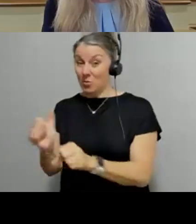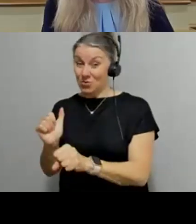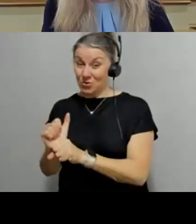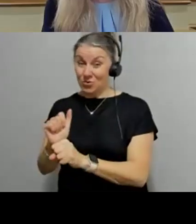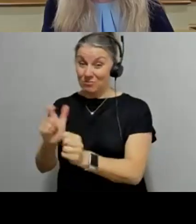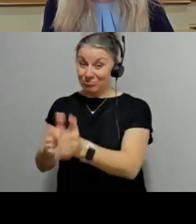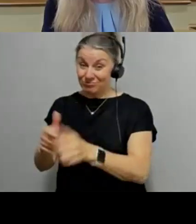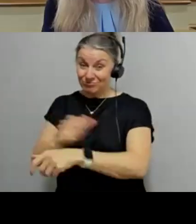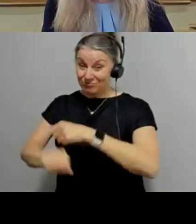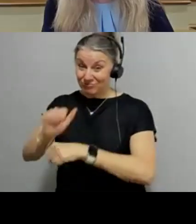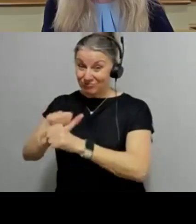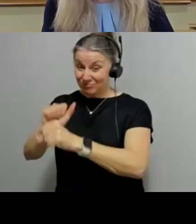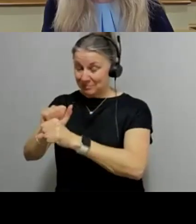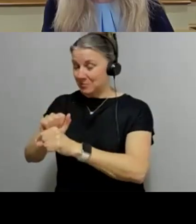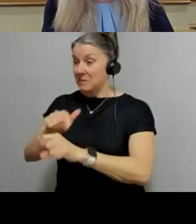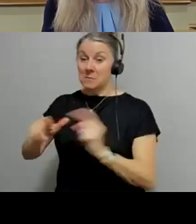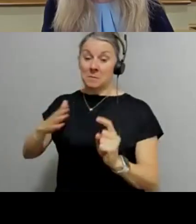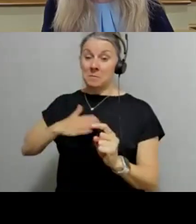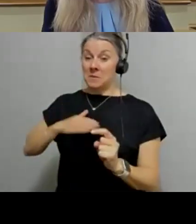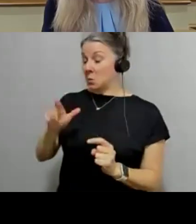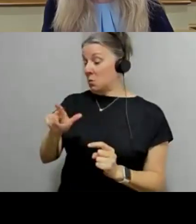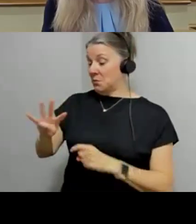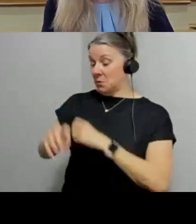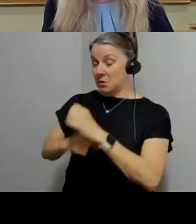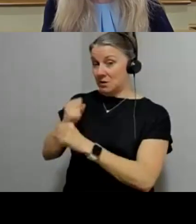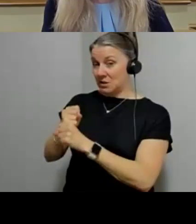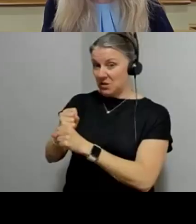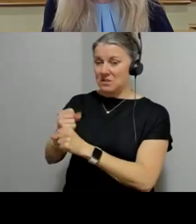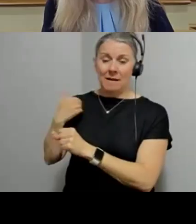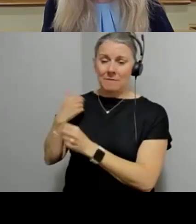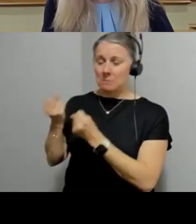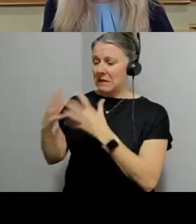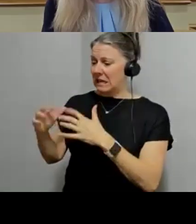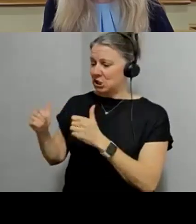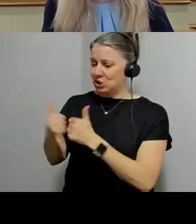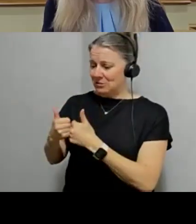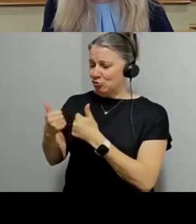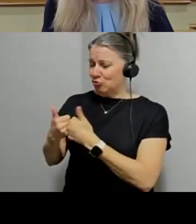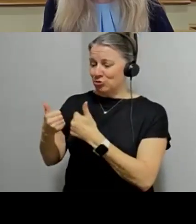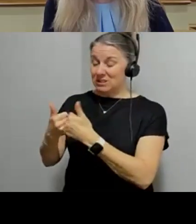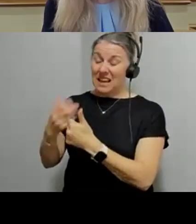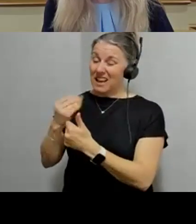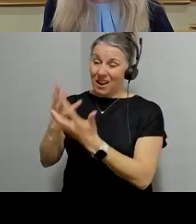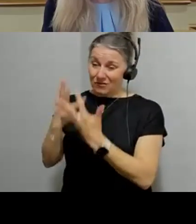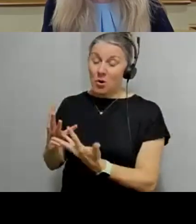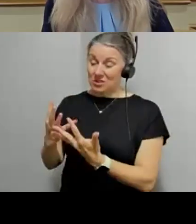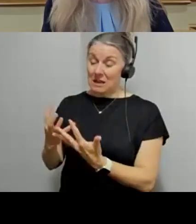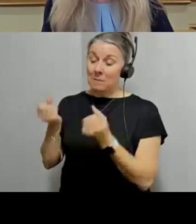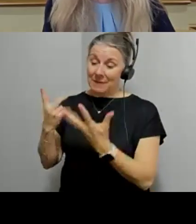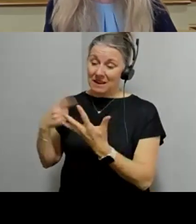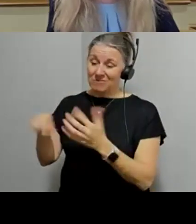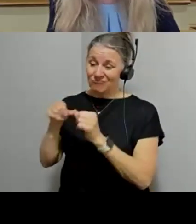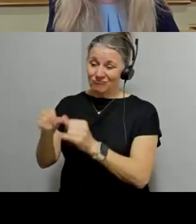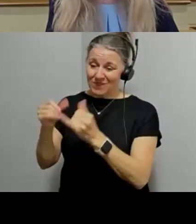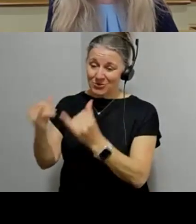In that 24 years, I can tell you there's been many challenges, a good number of those which continue today, I'm sorry to say. And I believe then, as I